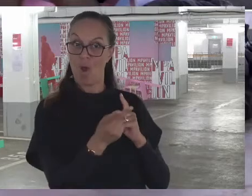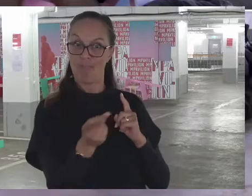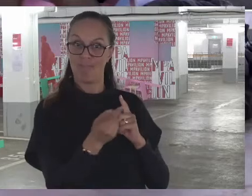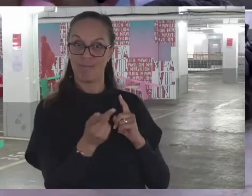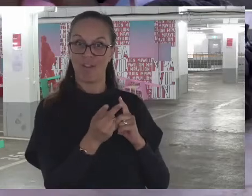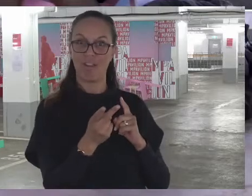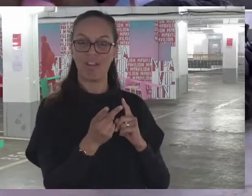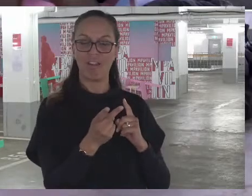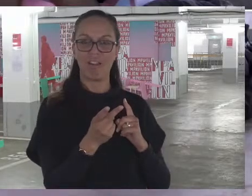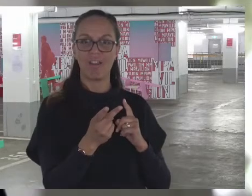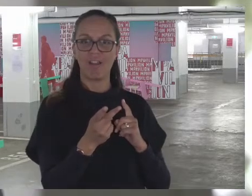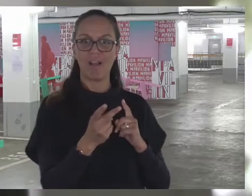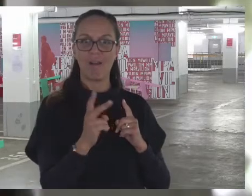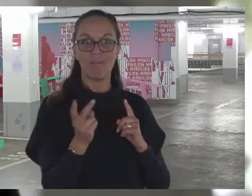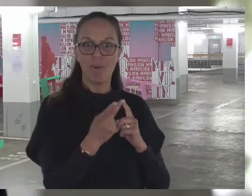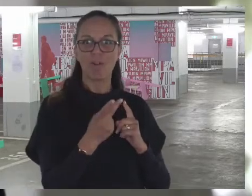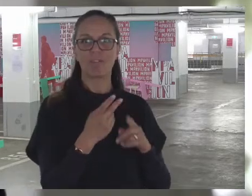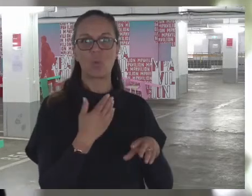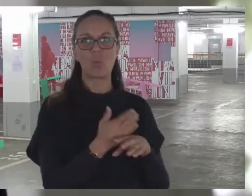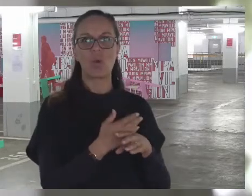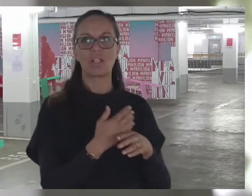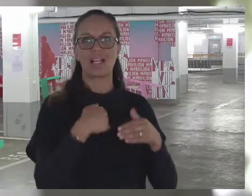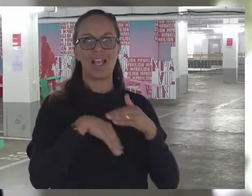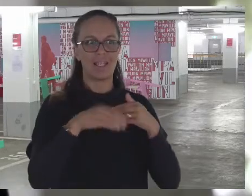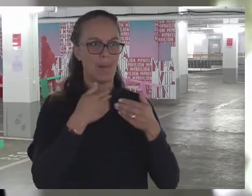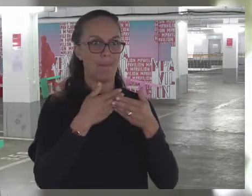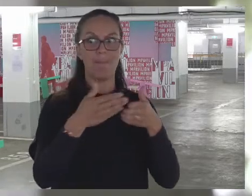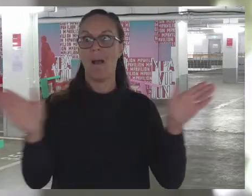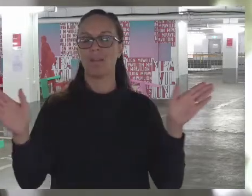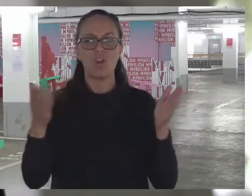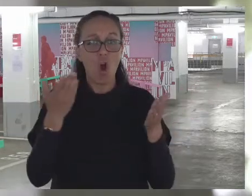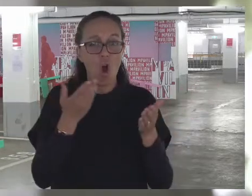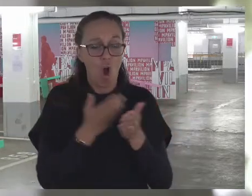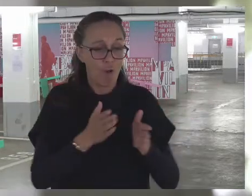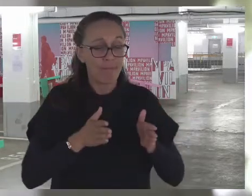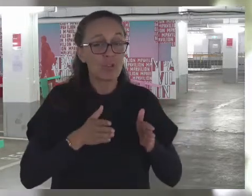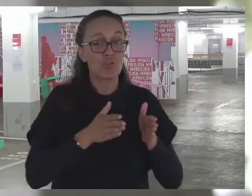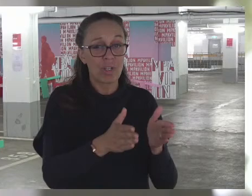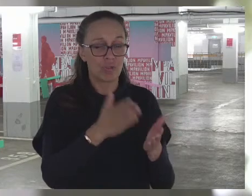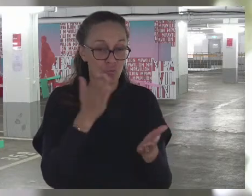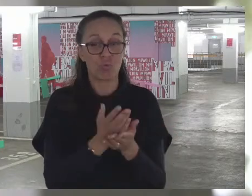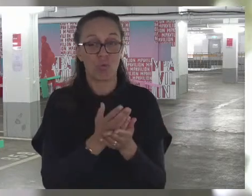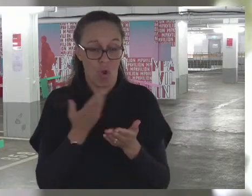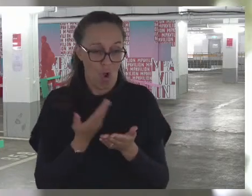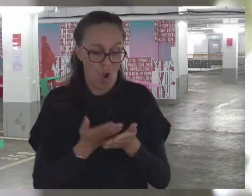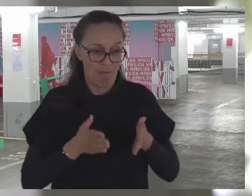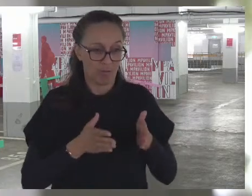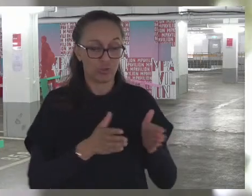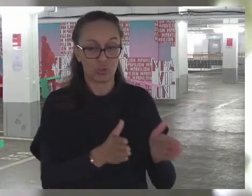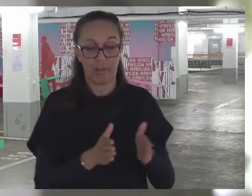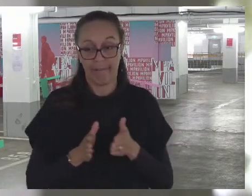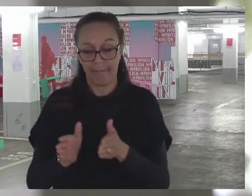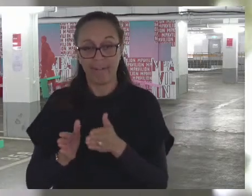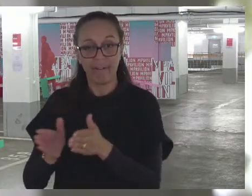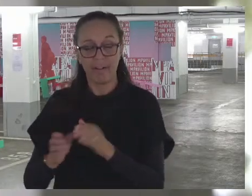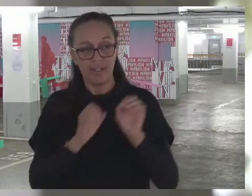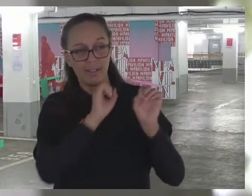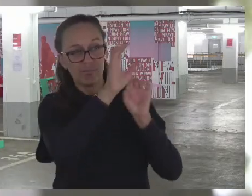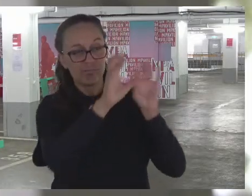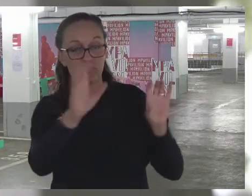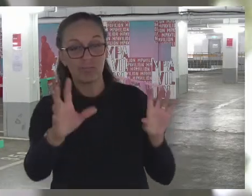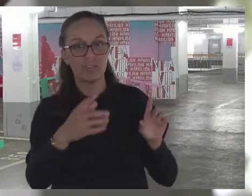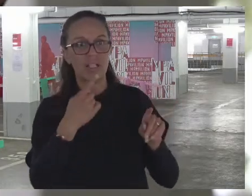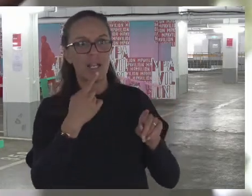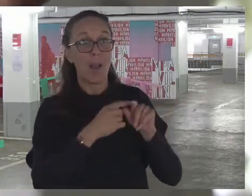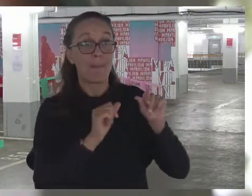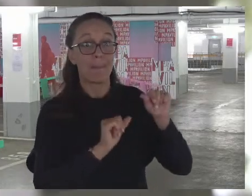work both in the public realm like this, on the street, literally on the street, as well as at a large scale. I